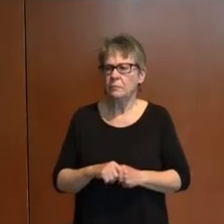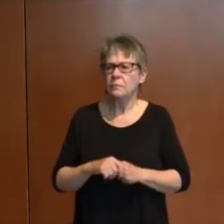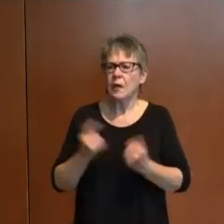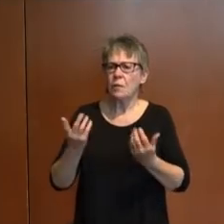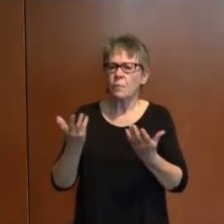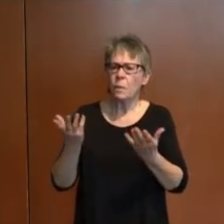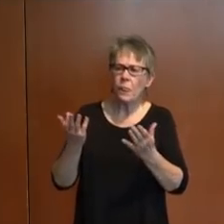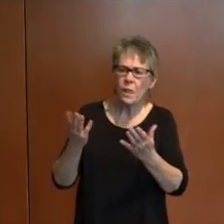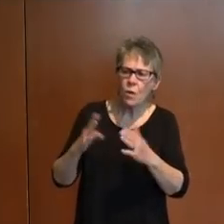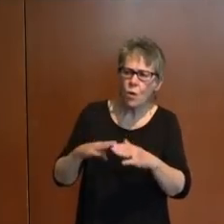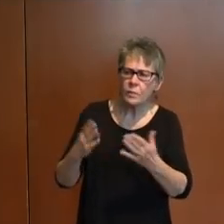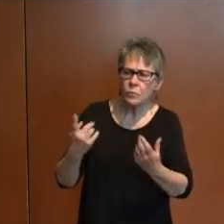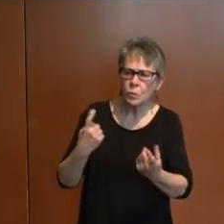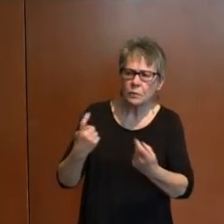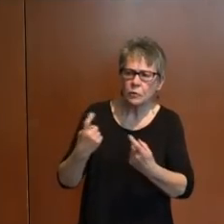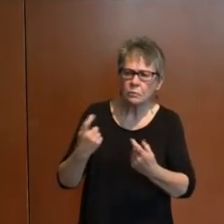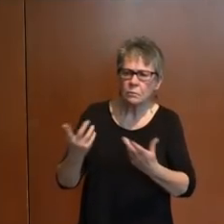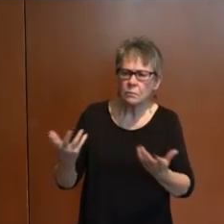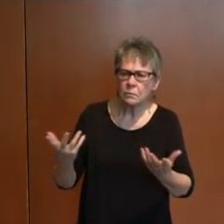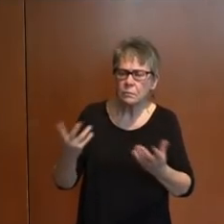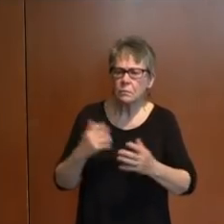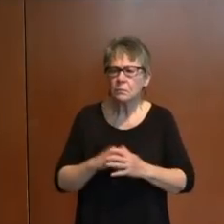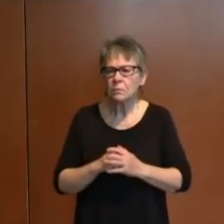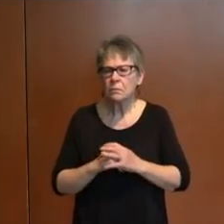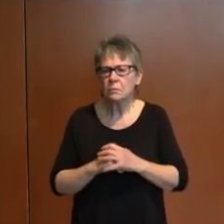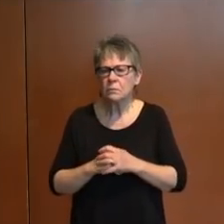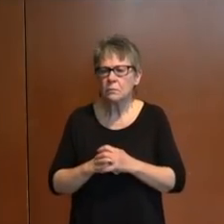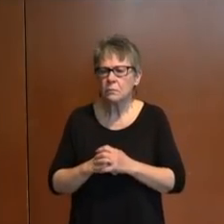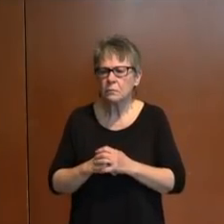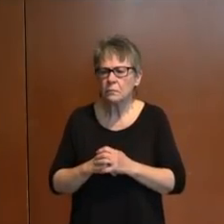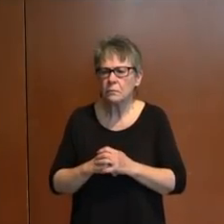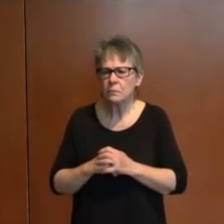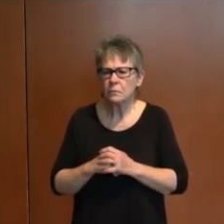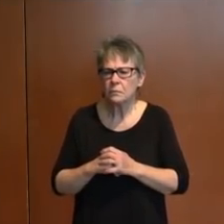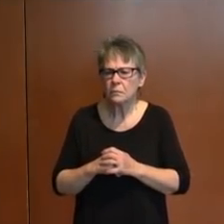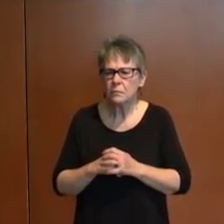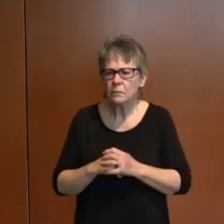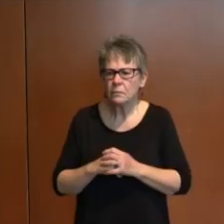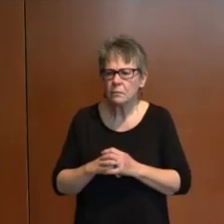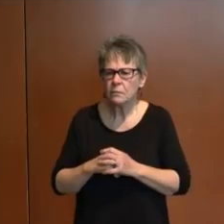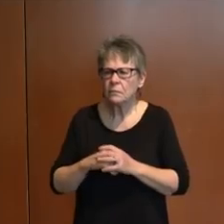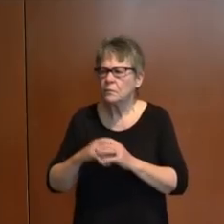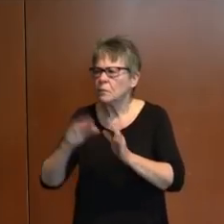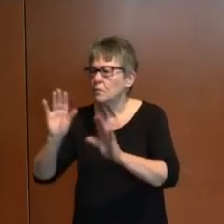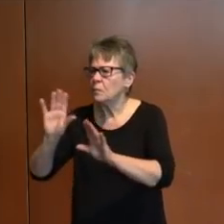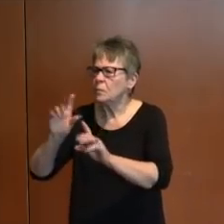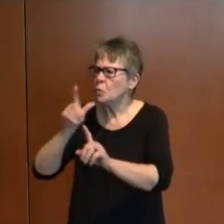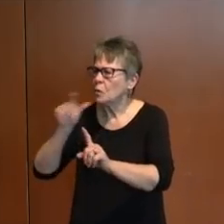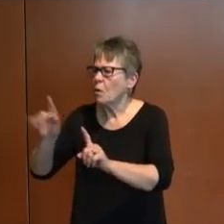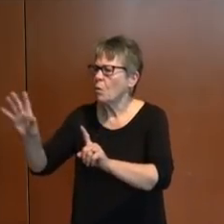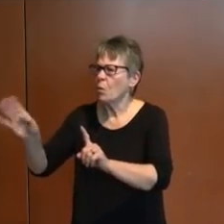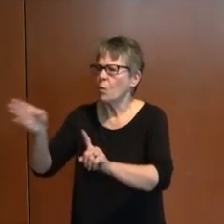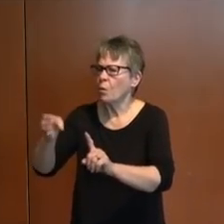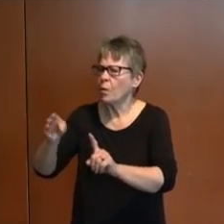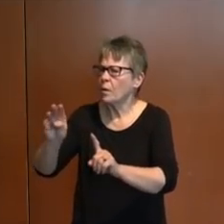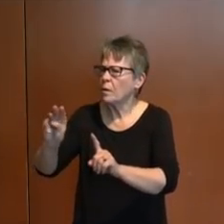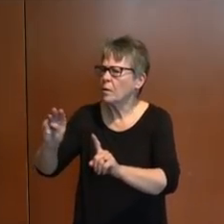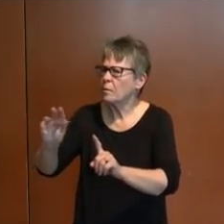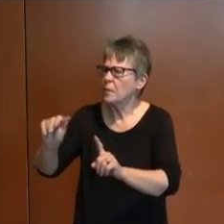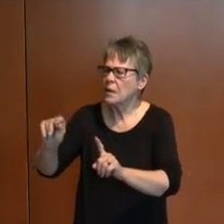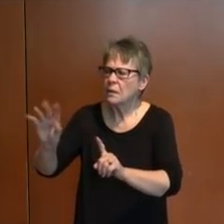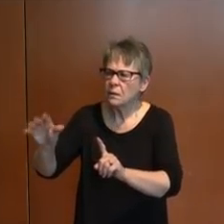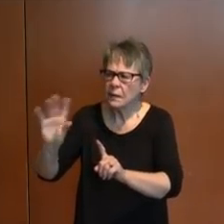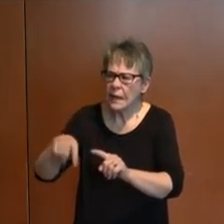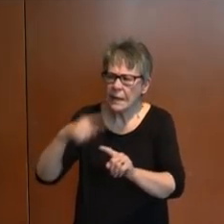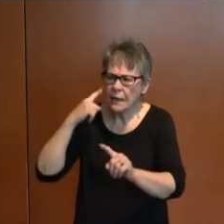today. Thank you. I have a set of questions for my own. Sorry, John. Matt, we need this to be volumed up in the room. Good.